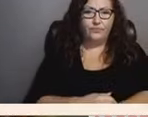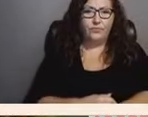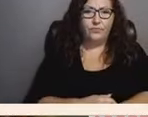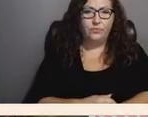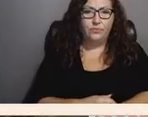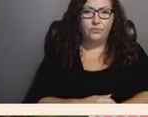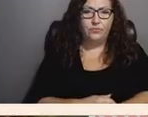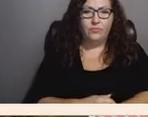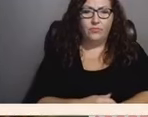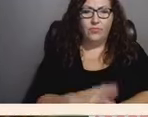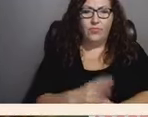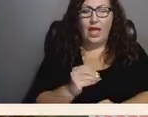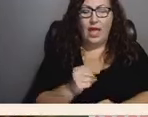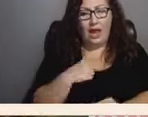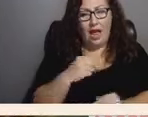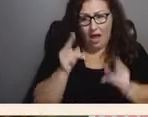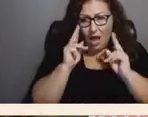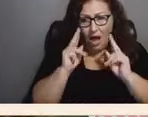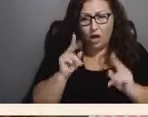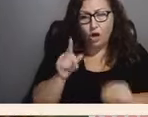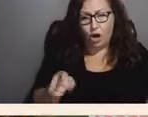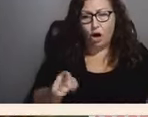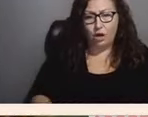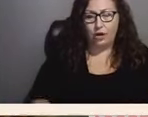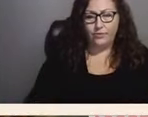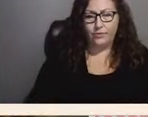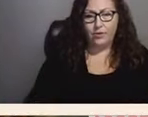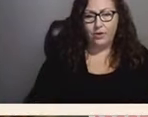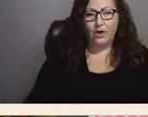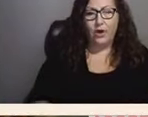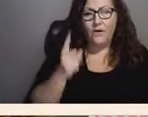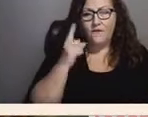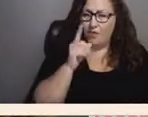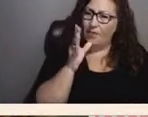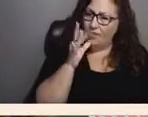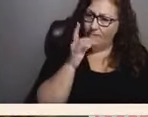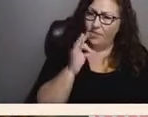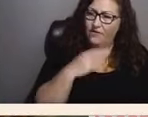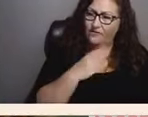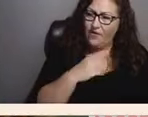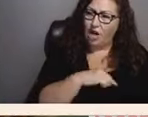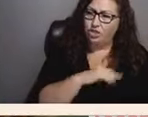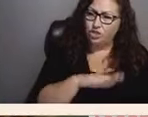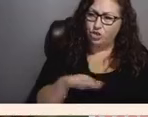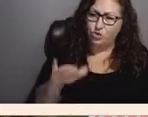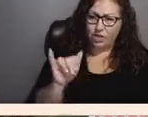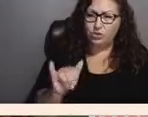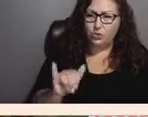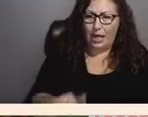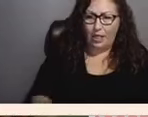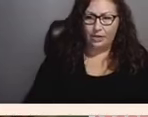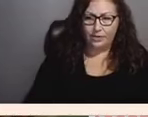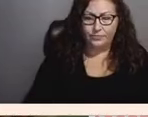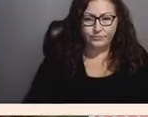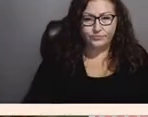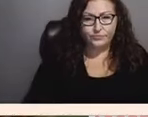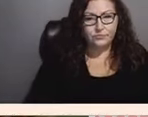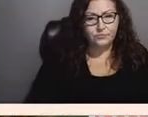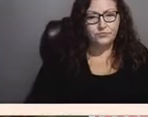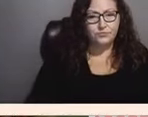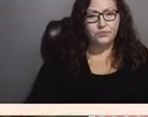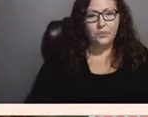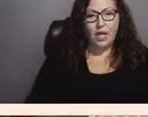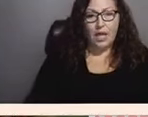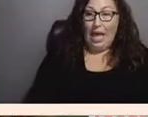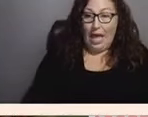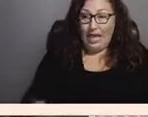And I honor her for being the mother of our children as well. And to put up with me,